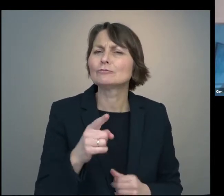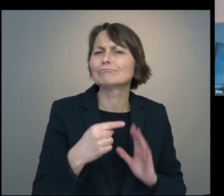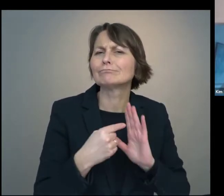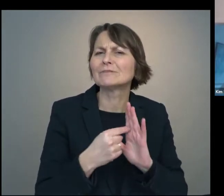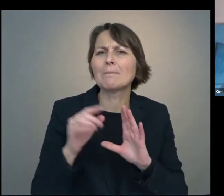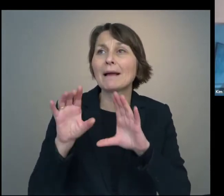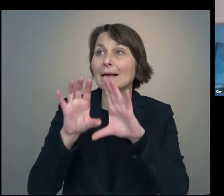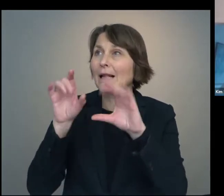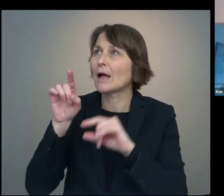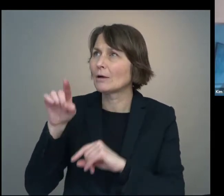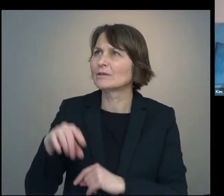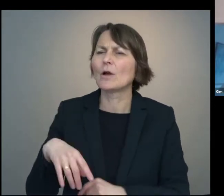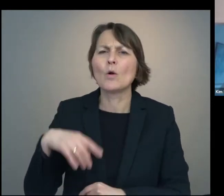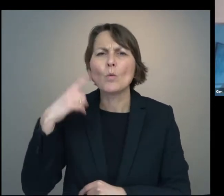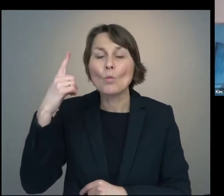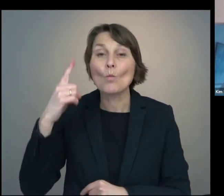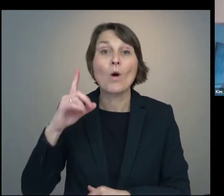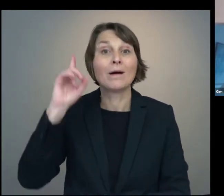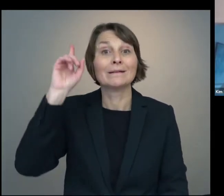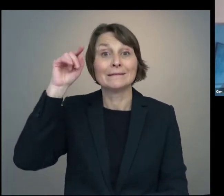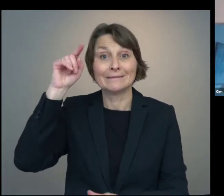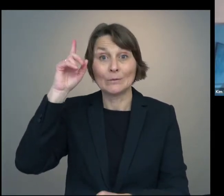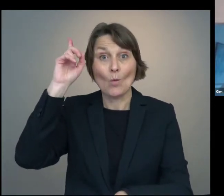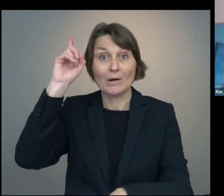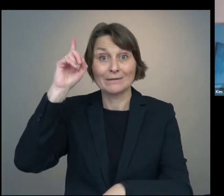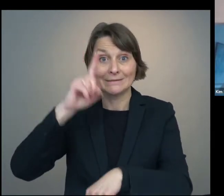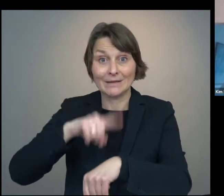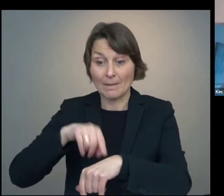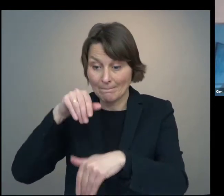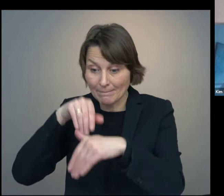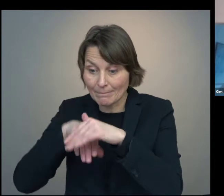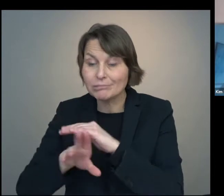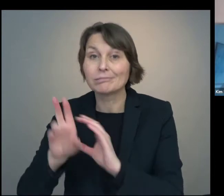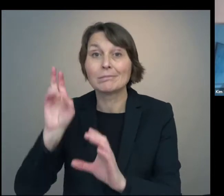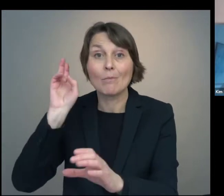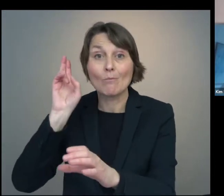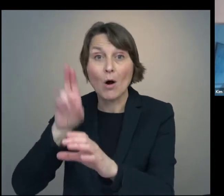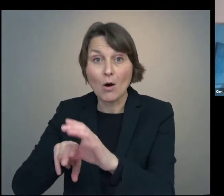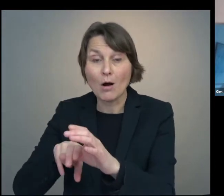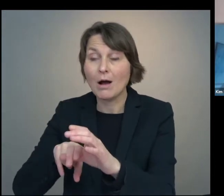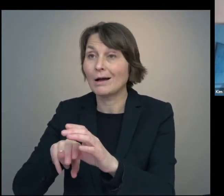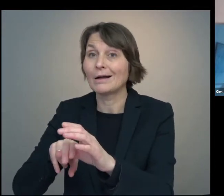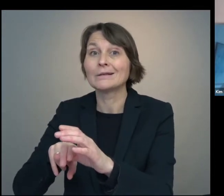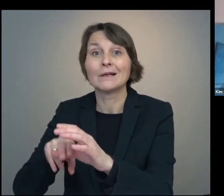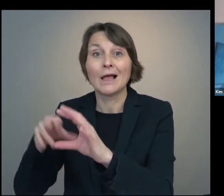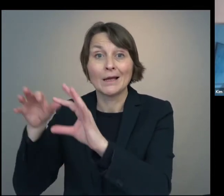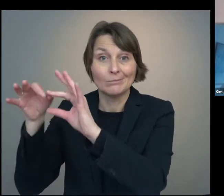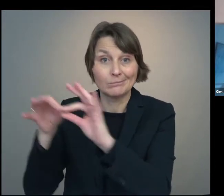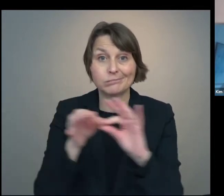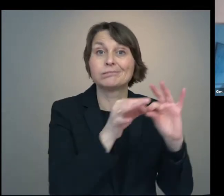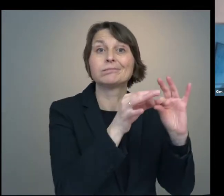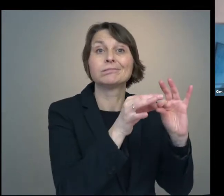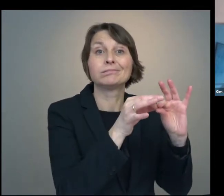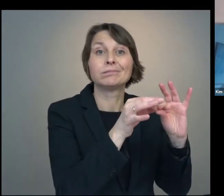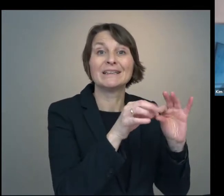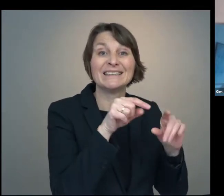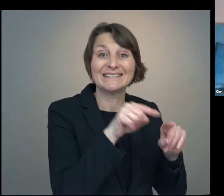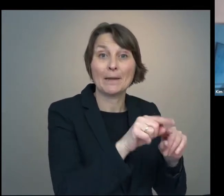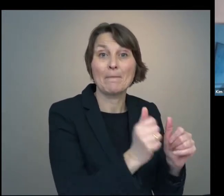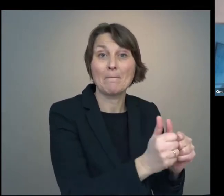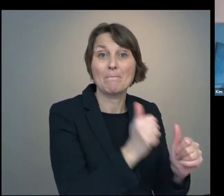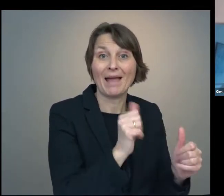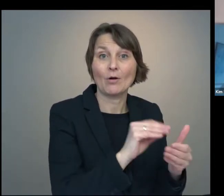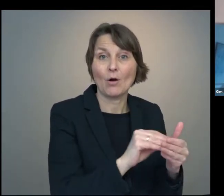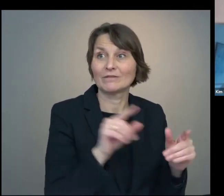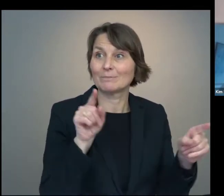from cloud, we wanted to add a single sign-on experience where you could sign on in the cloud portal and be automatically signed on into